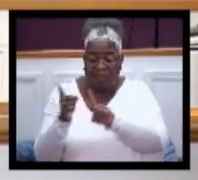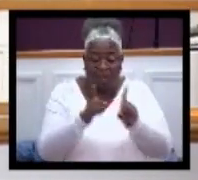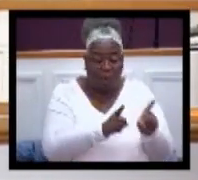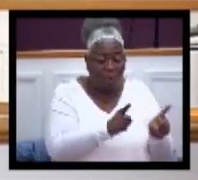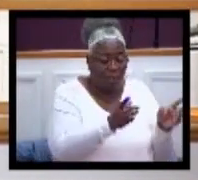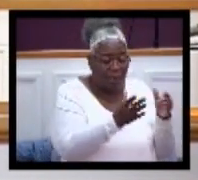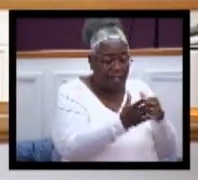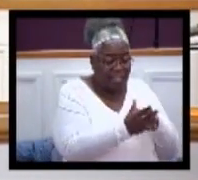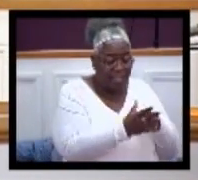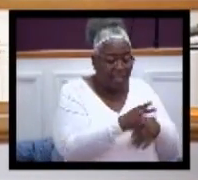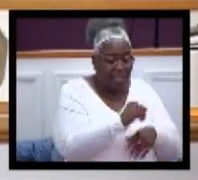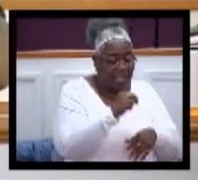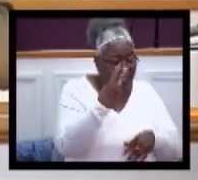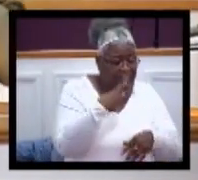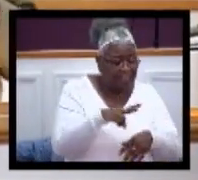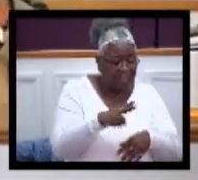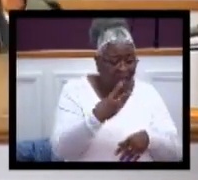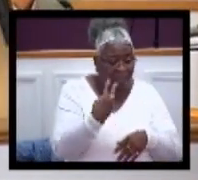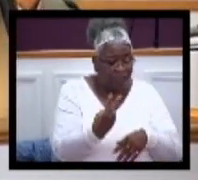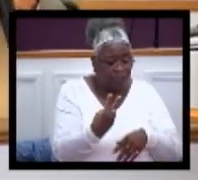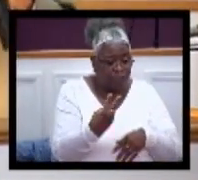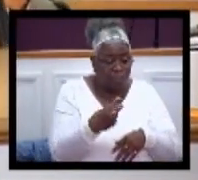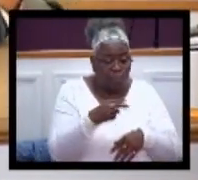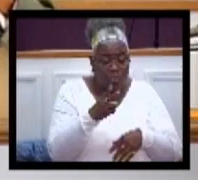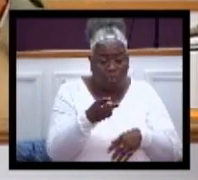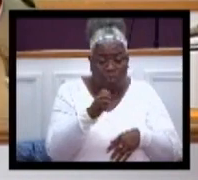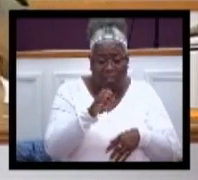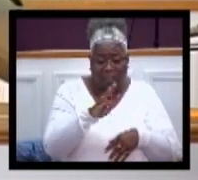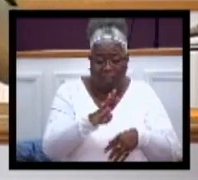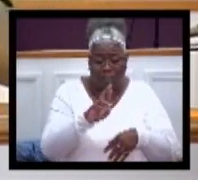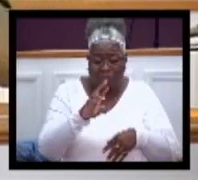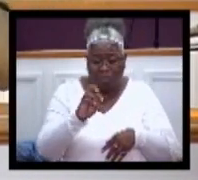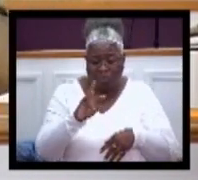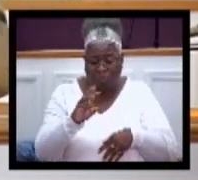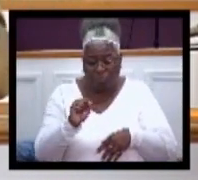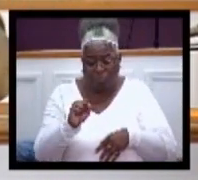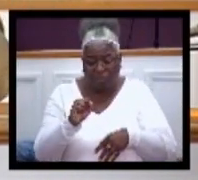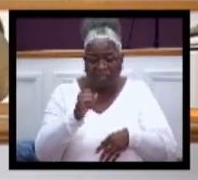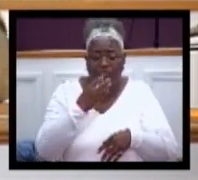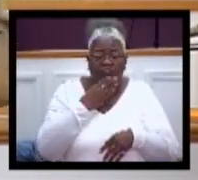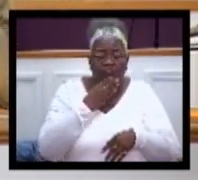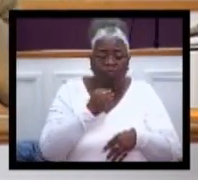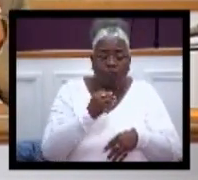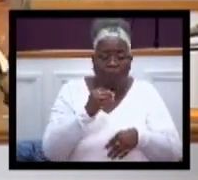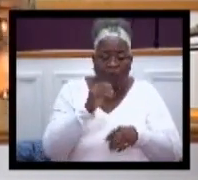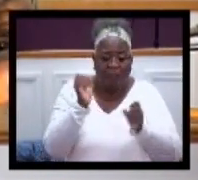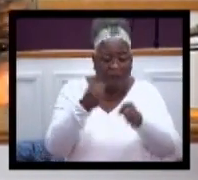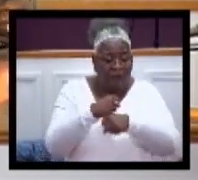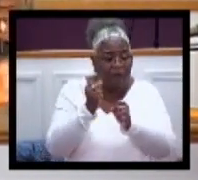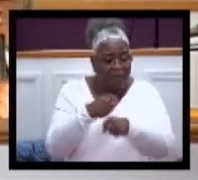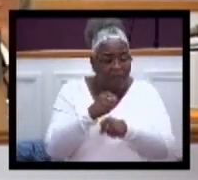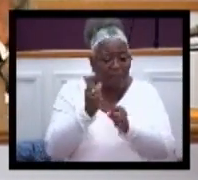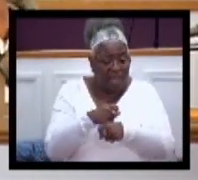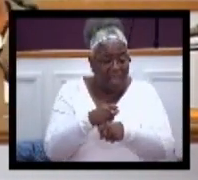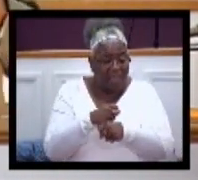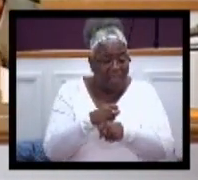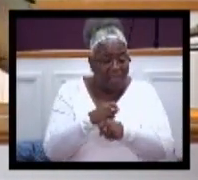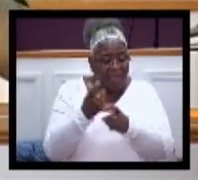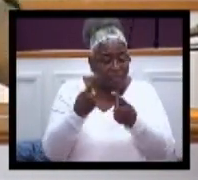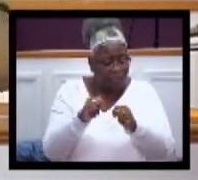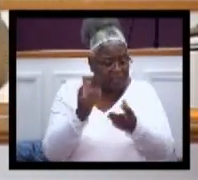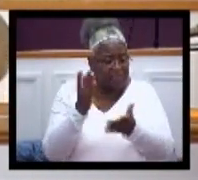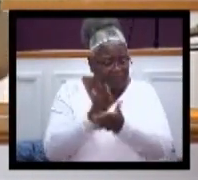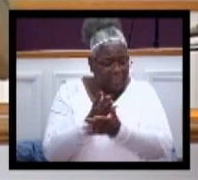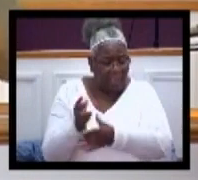again and he sees two Hebrews, two Jews fighting. He attempted to stop